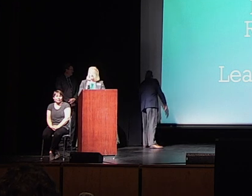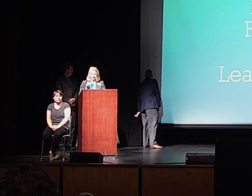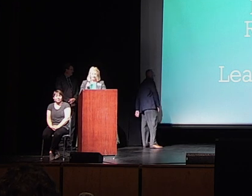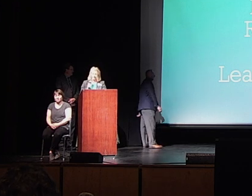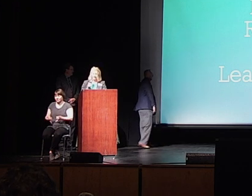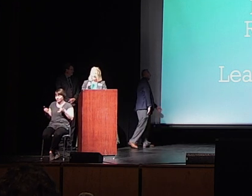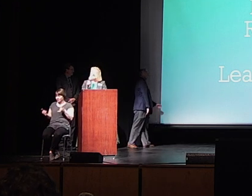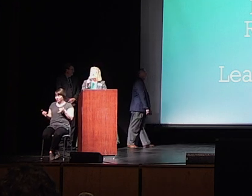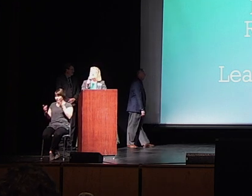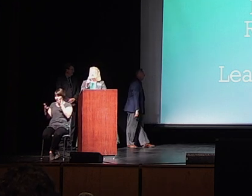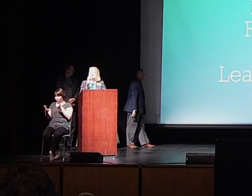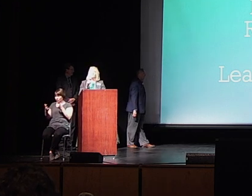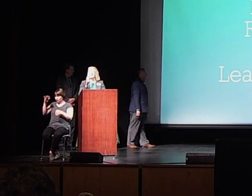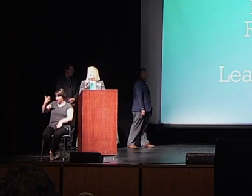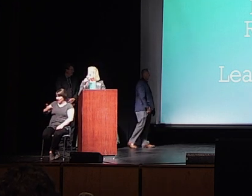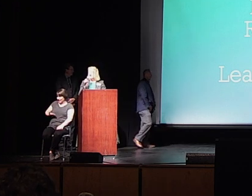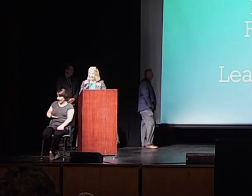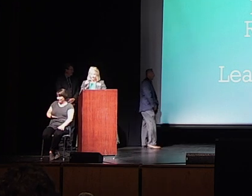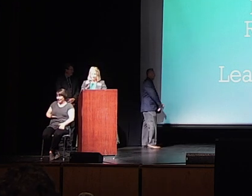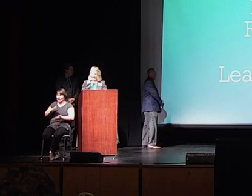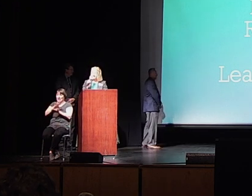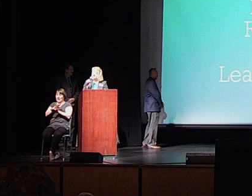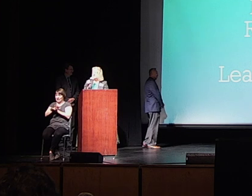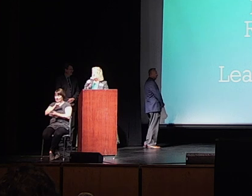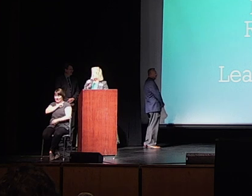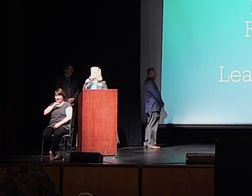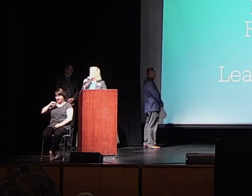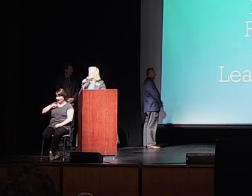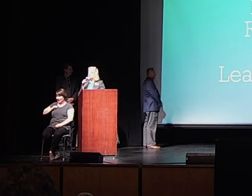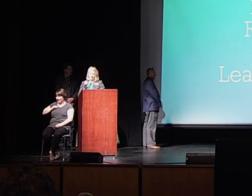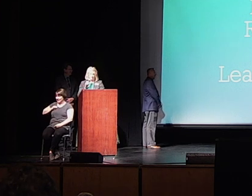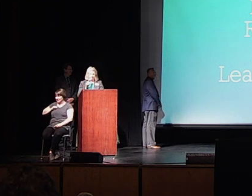I now like to invite Academic Senate President and English faculty,